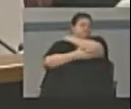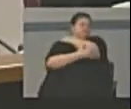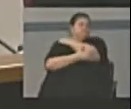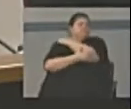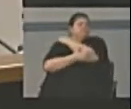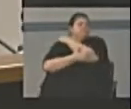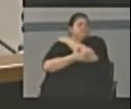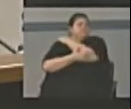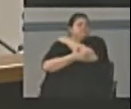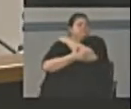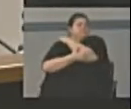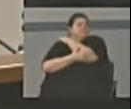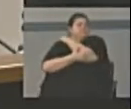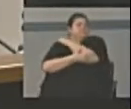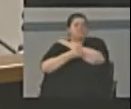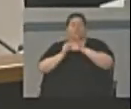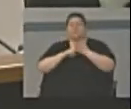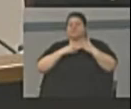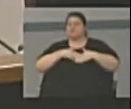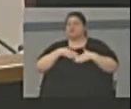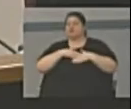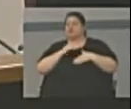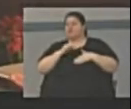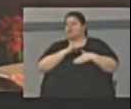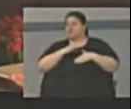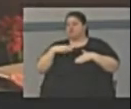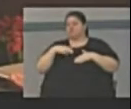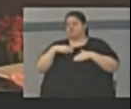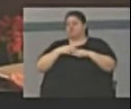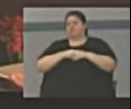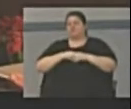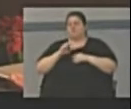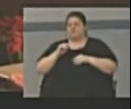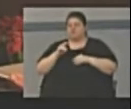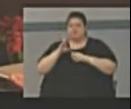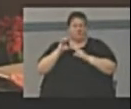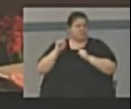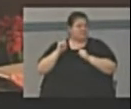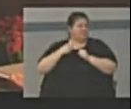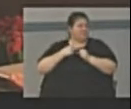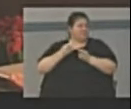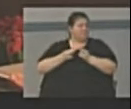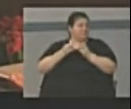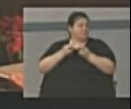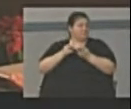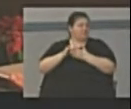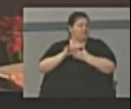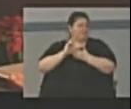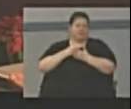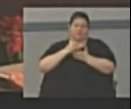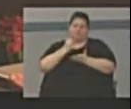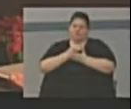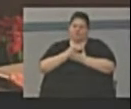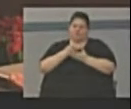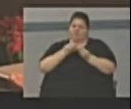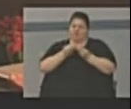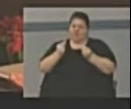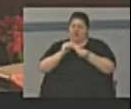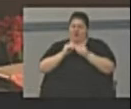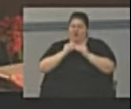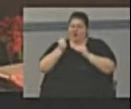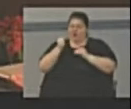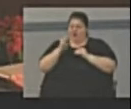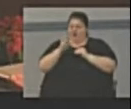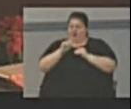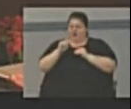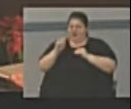What's the pleasure of the council? Mr. President. Ms. Crary. I recommend that we approve resolution number